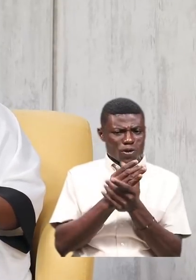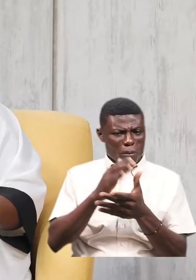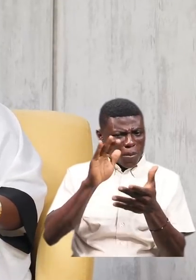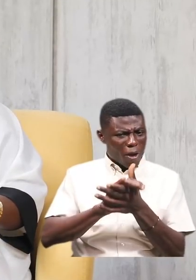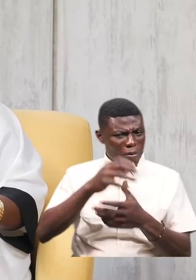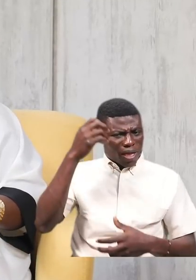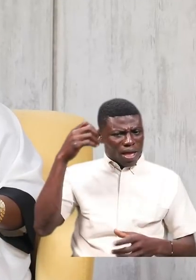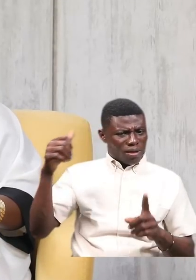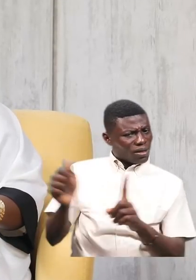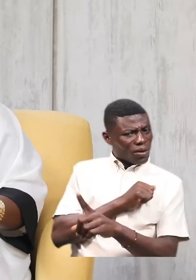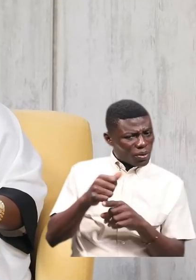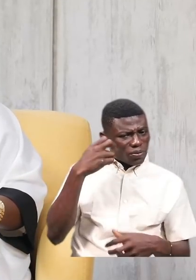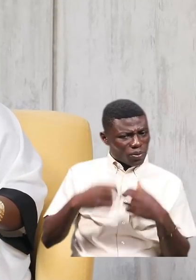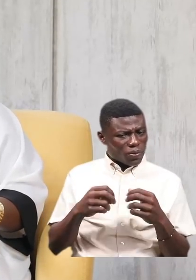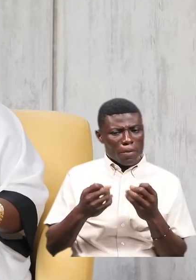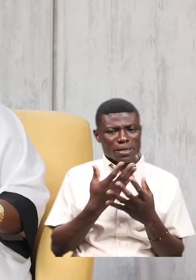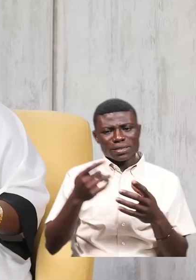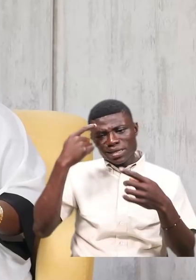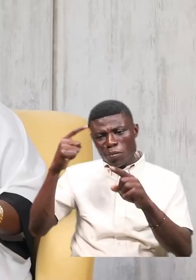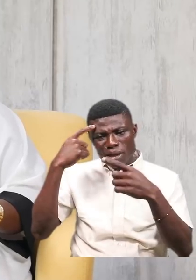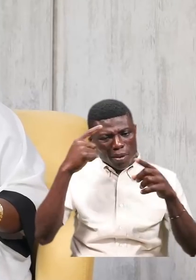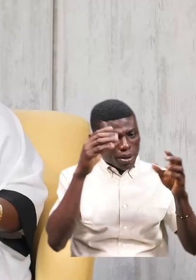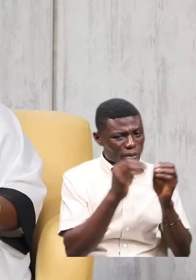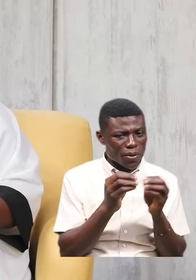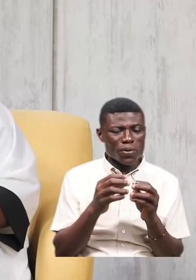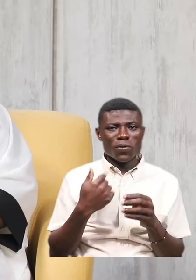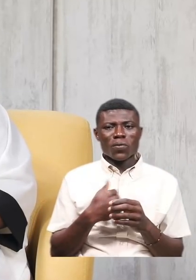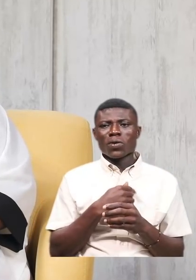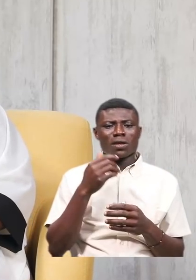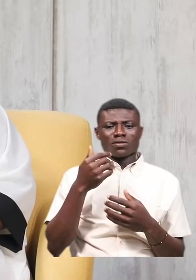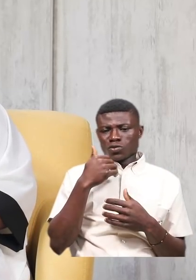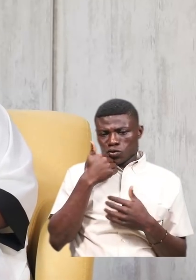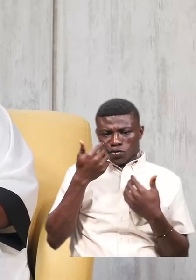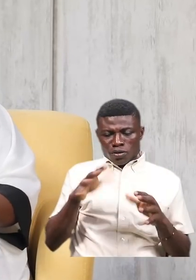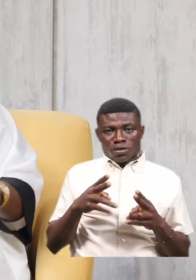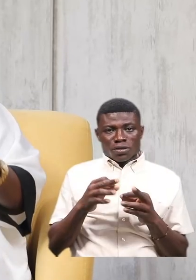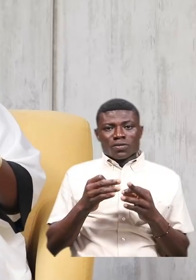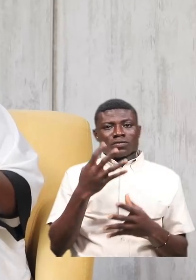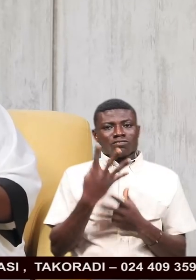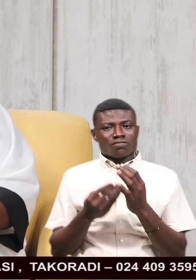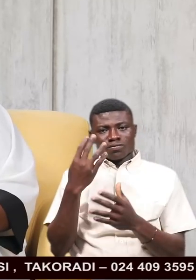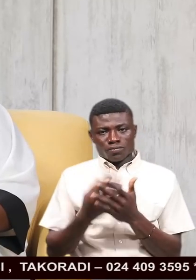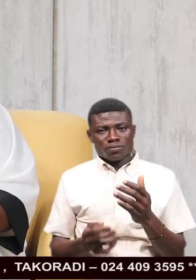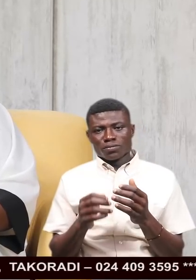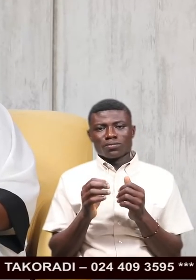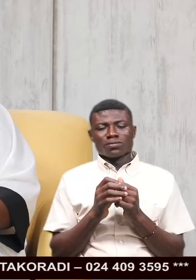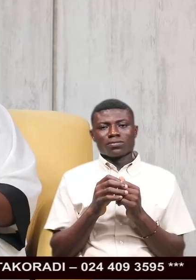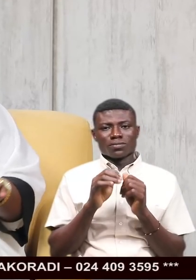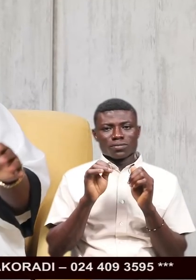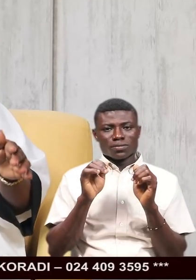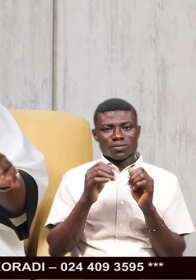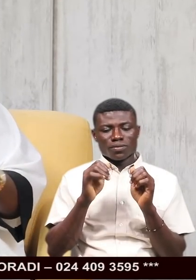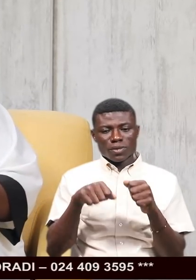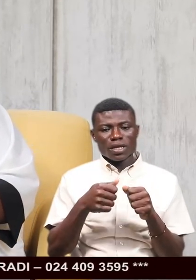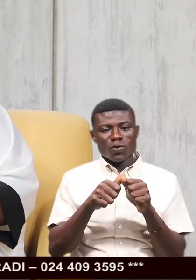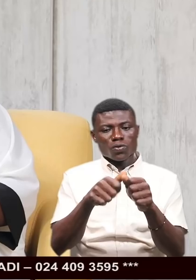abuser en sem sisipa ya ba be wrap up so wa me se de didi kan no a this a